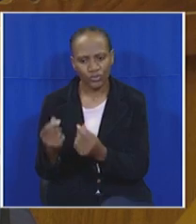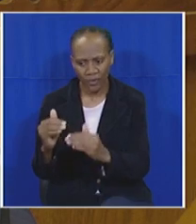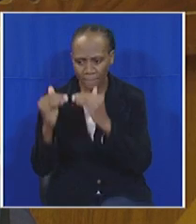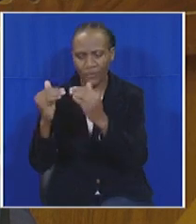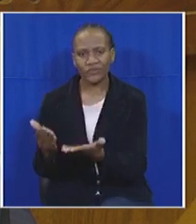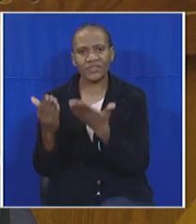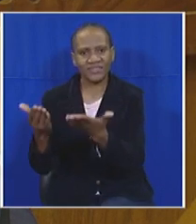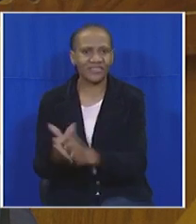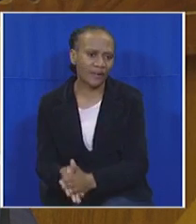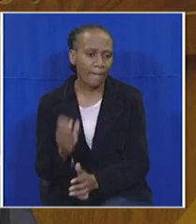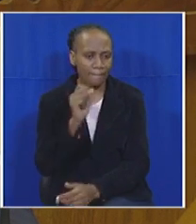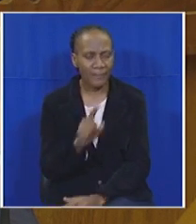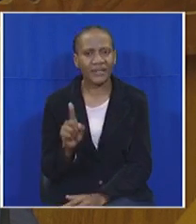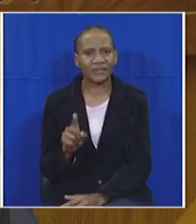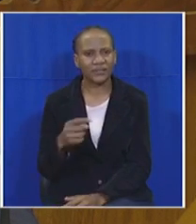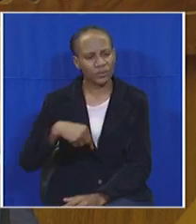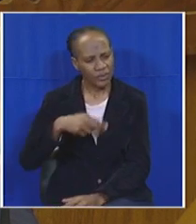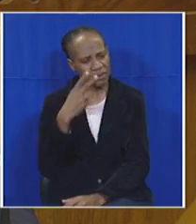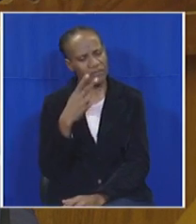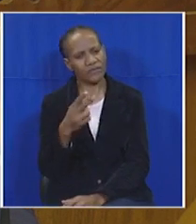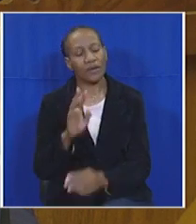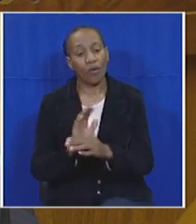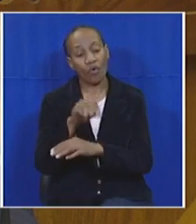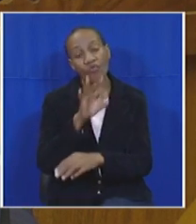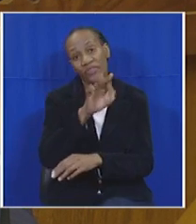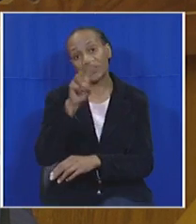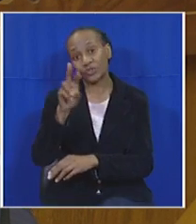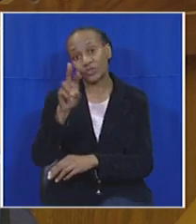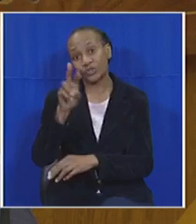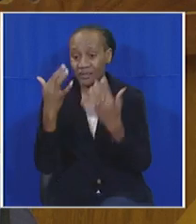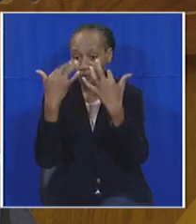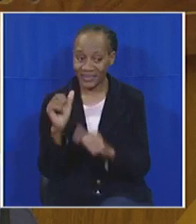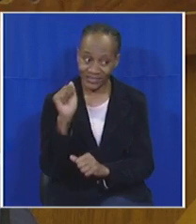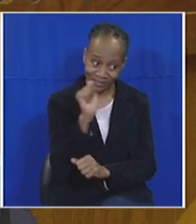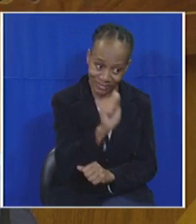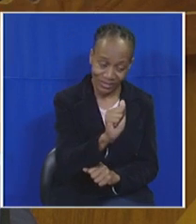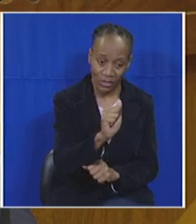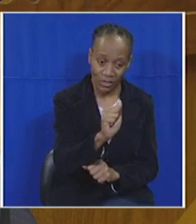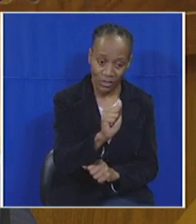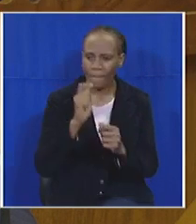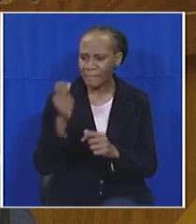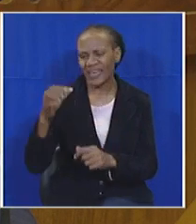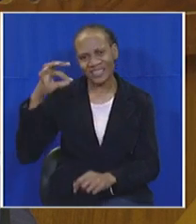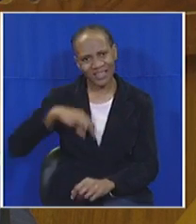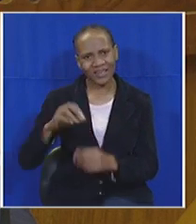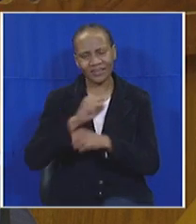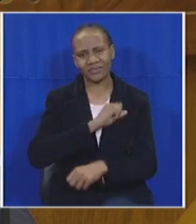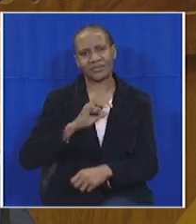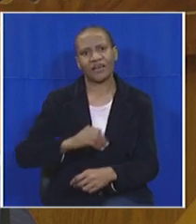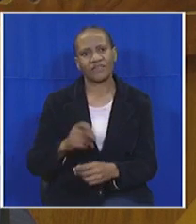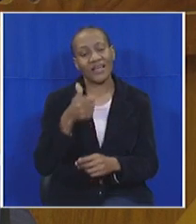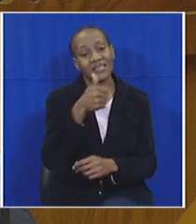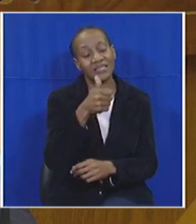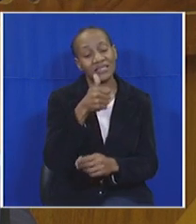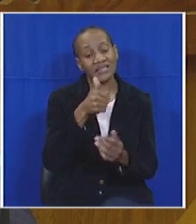delivery. However, we've noted that more than 32% of its budget goes towards salaries. Of the 619.2